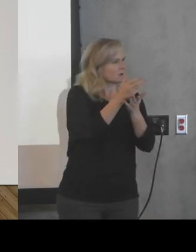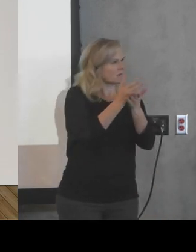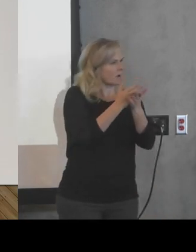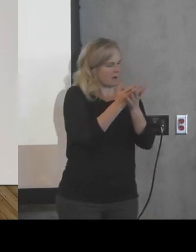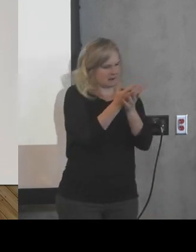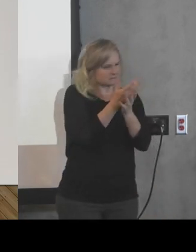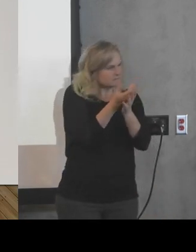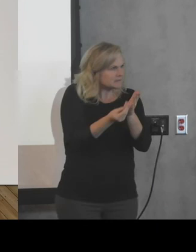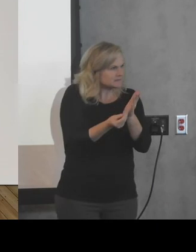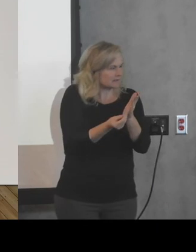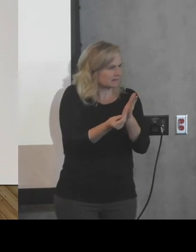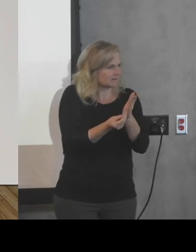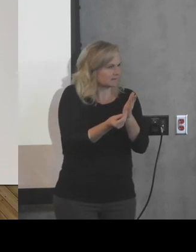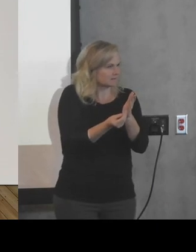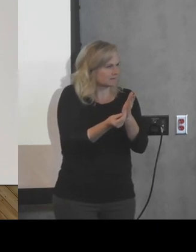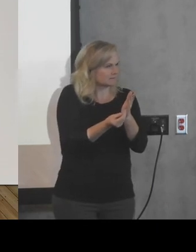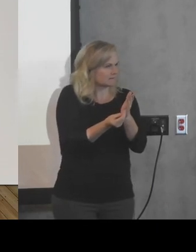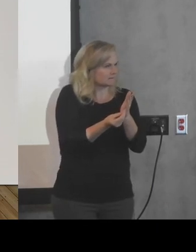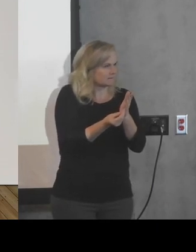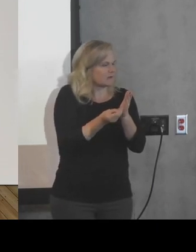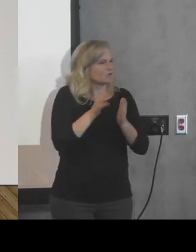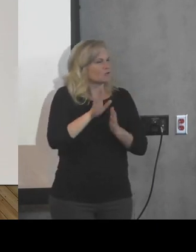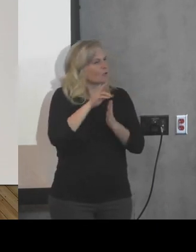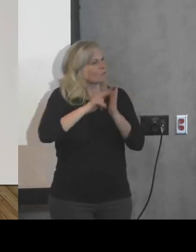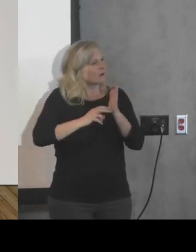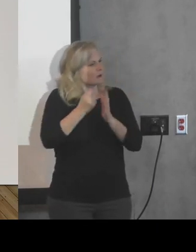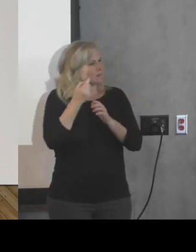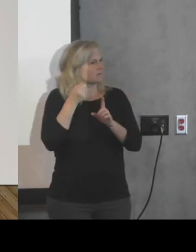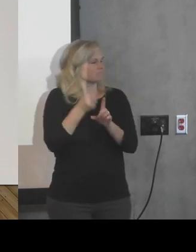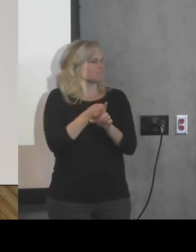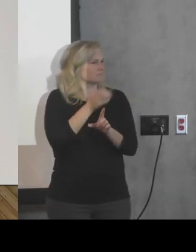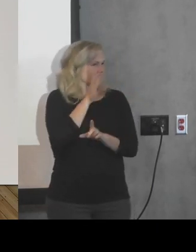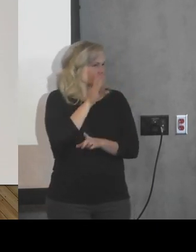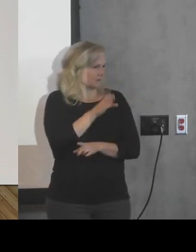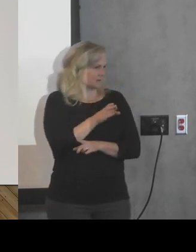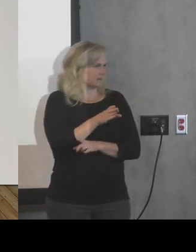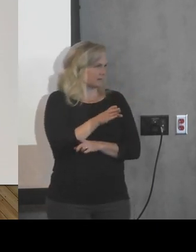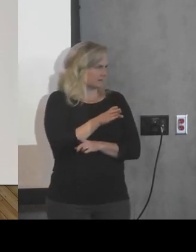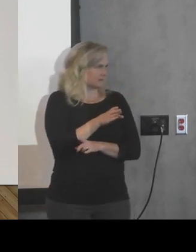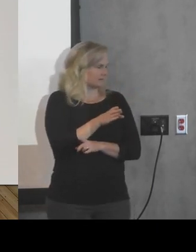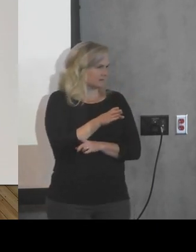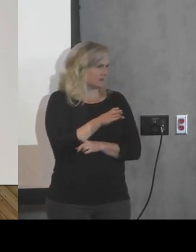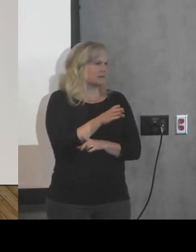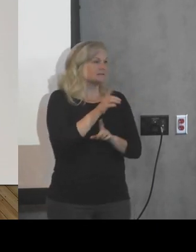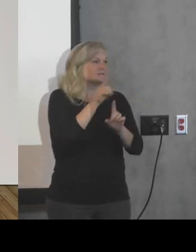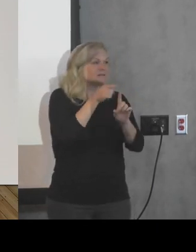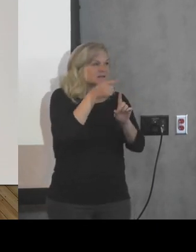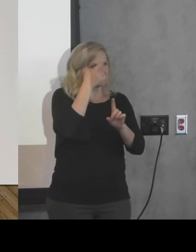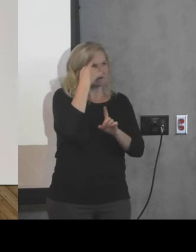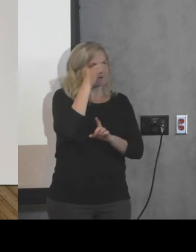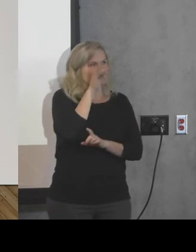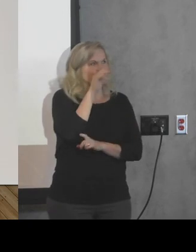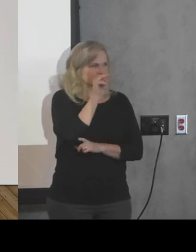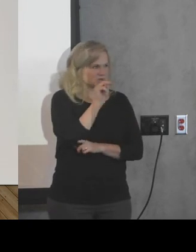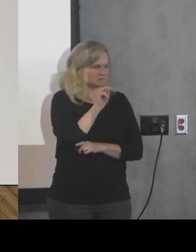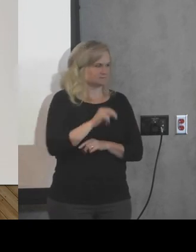really influences your reading comprehension, especially for fiction.